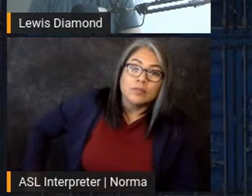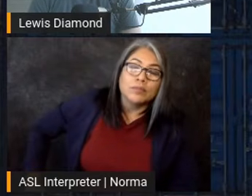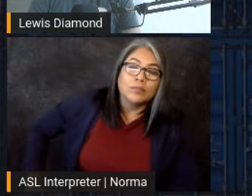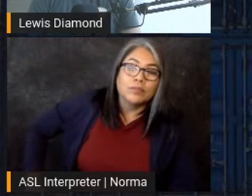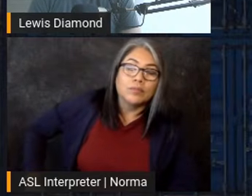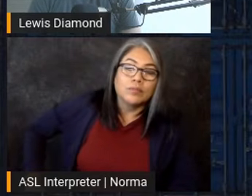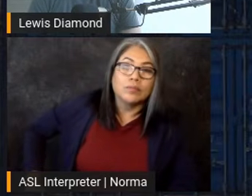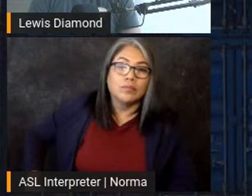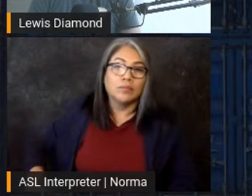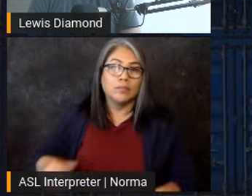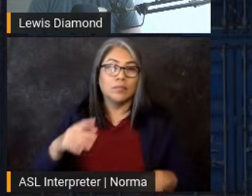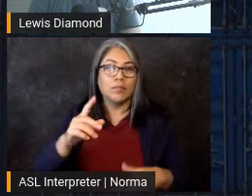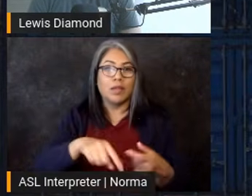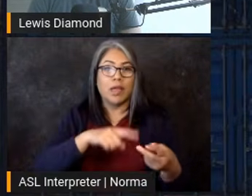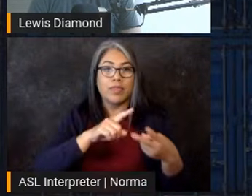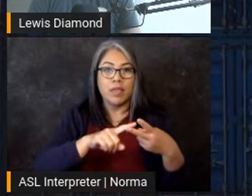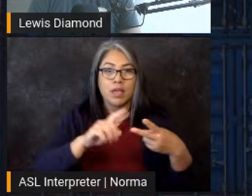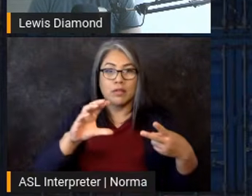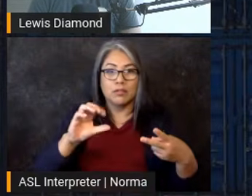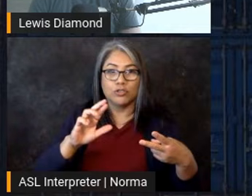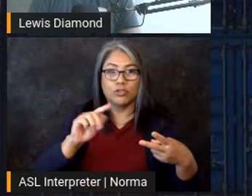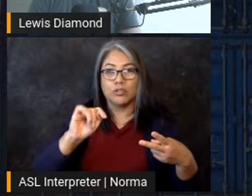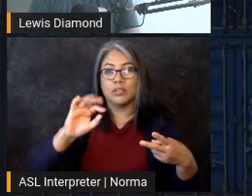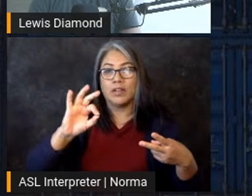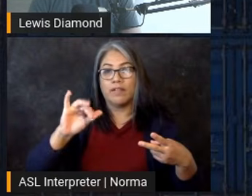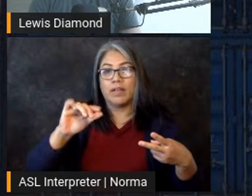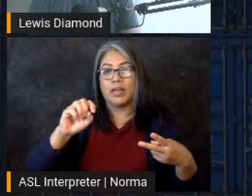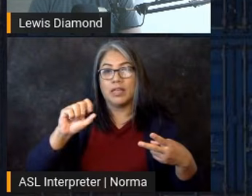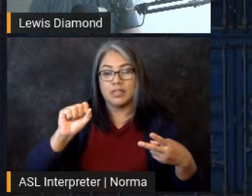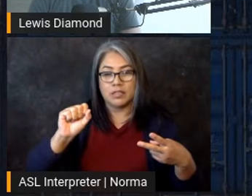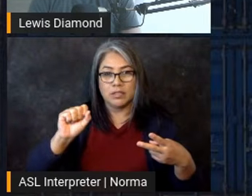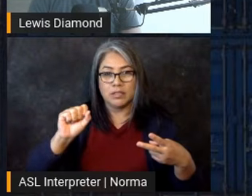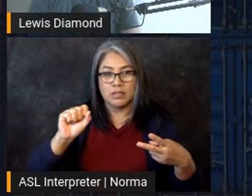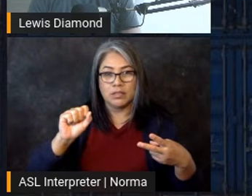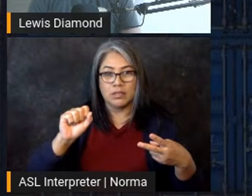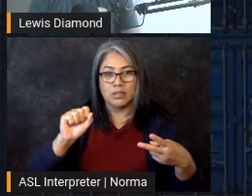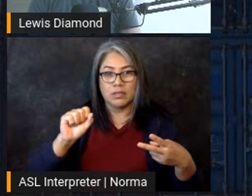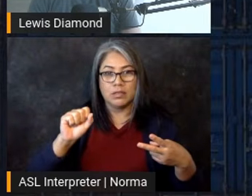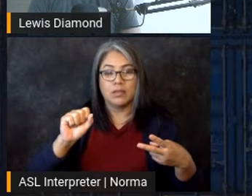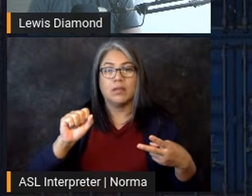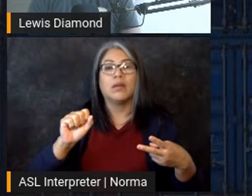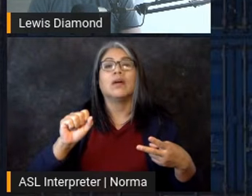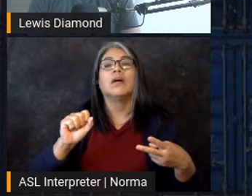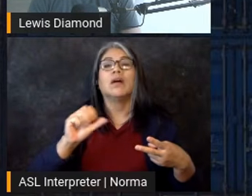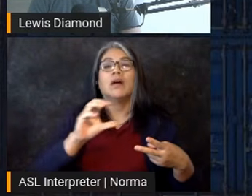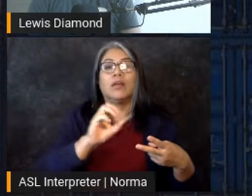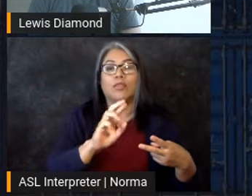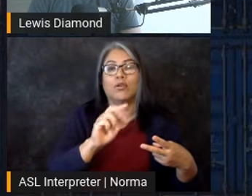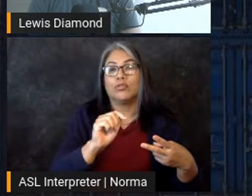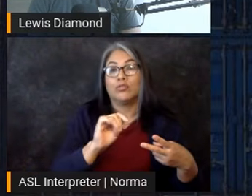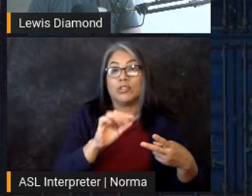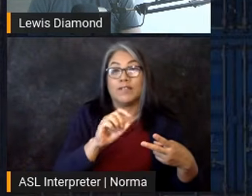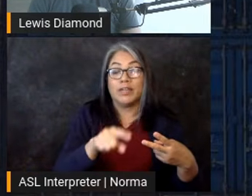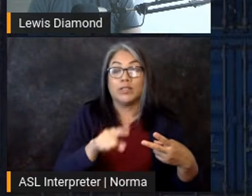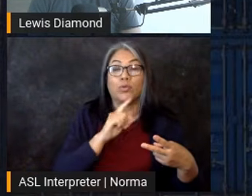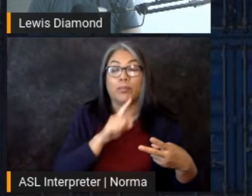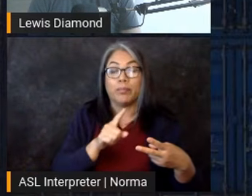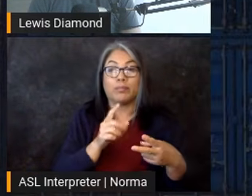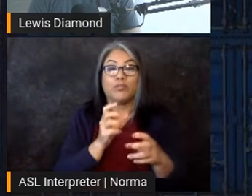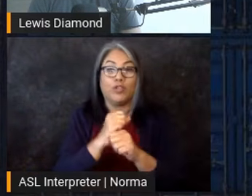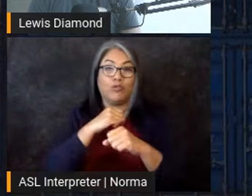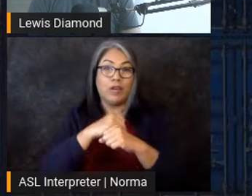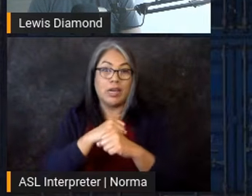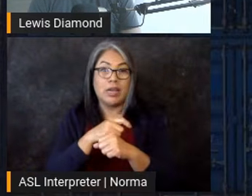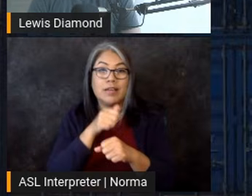And then create certificates. Those certificates will be will effectively generate a secret